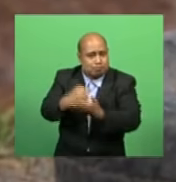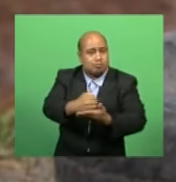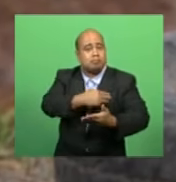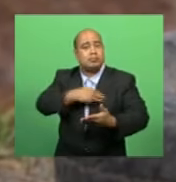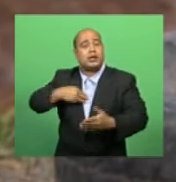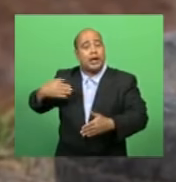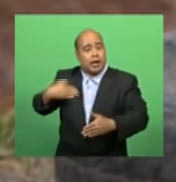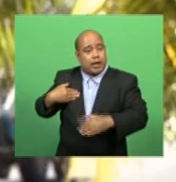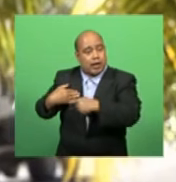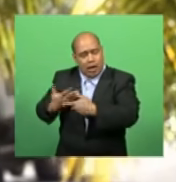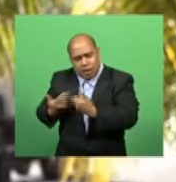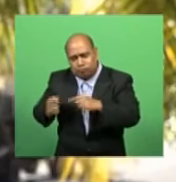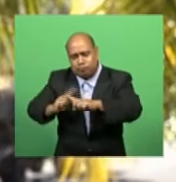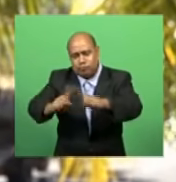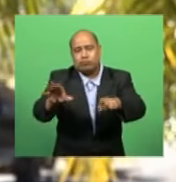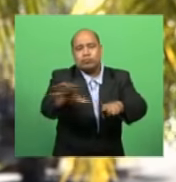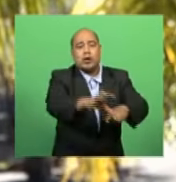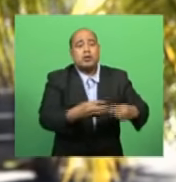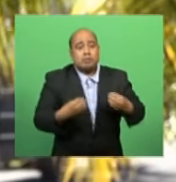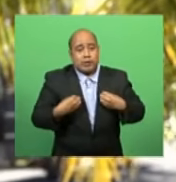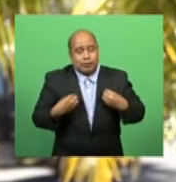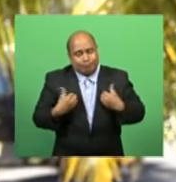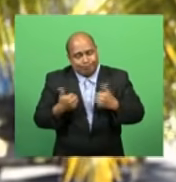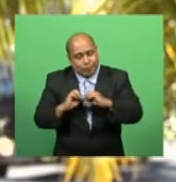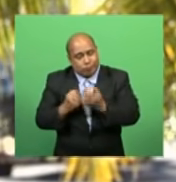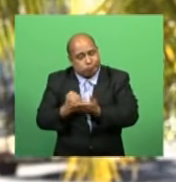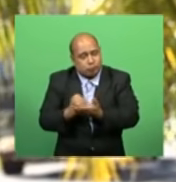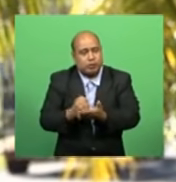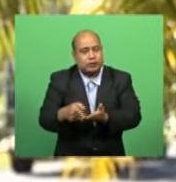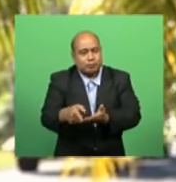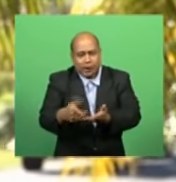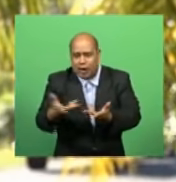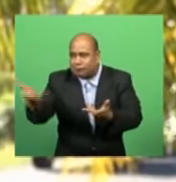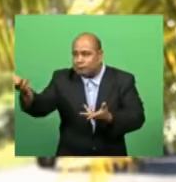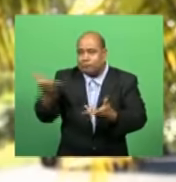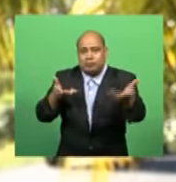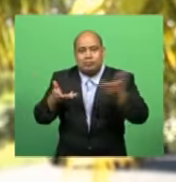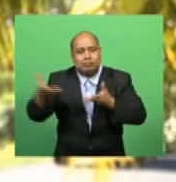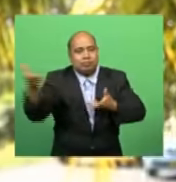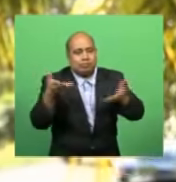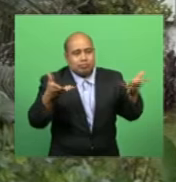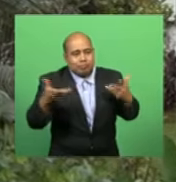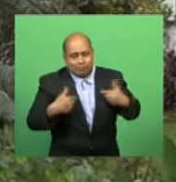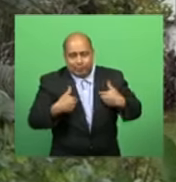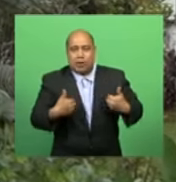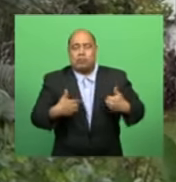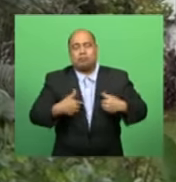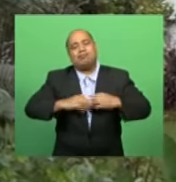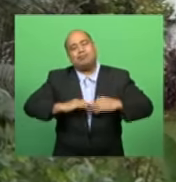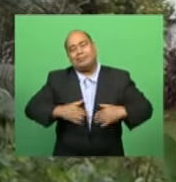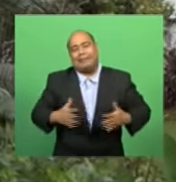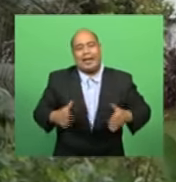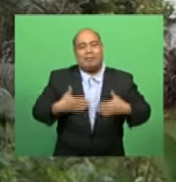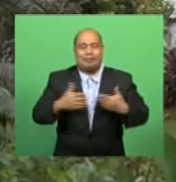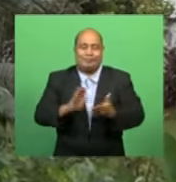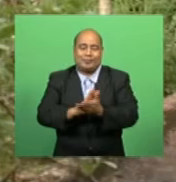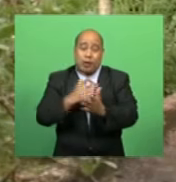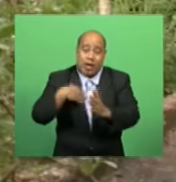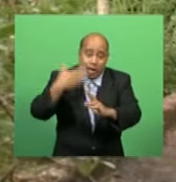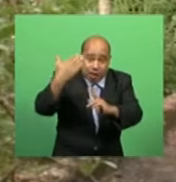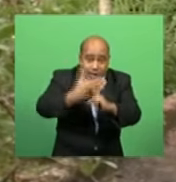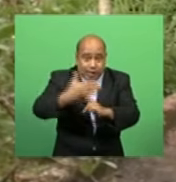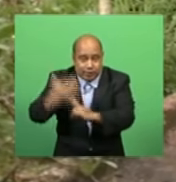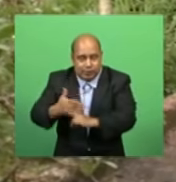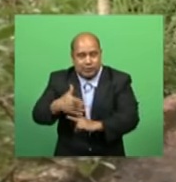and organizations. Those people brought food, groceries, everything were there, so we were happy even in lockdown. Residents also testified to the